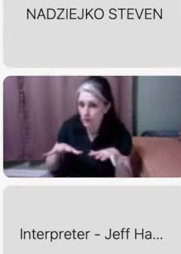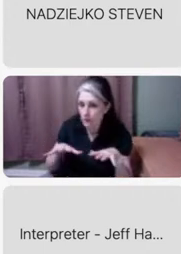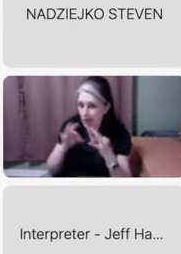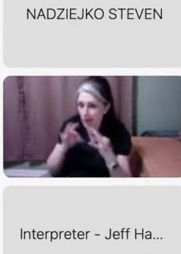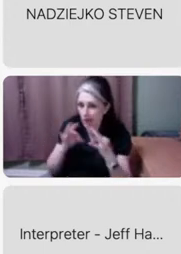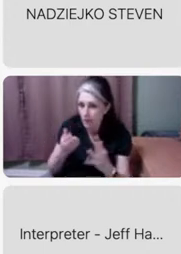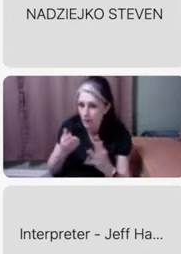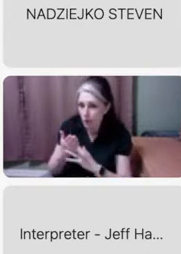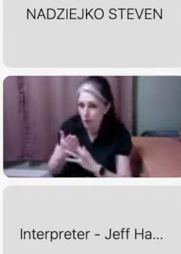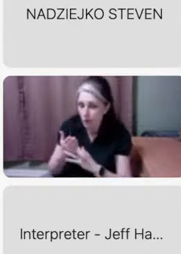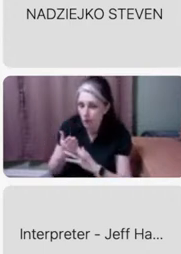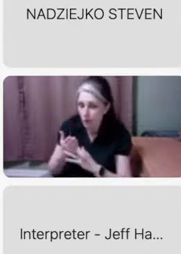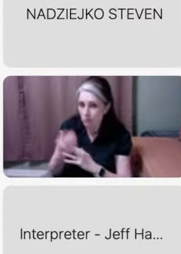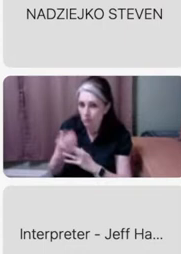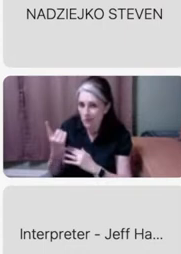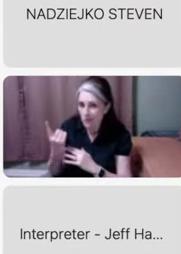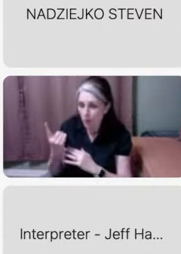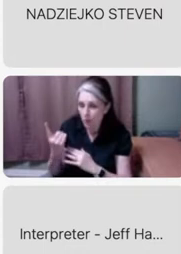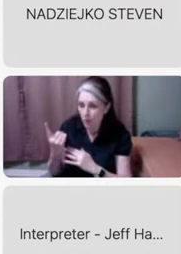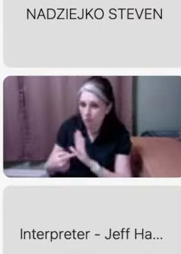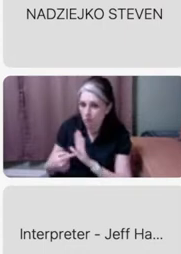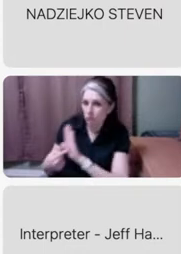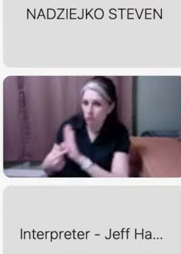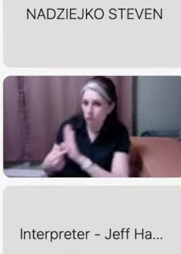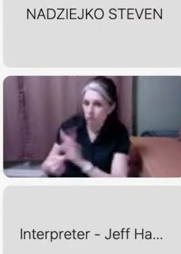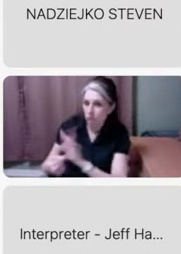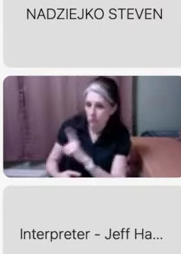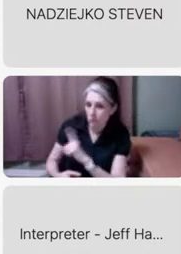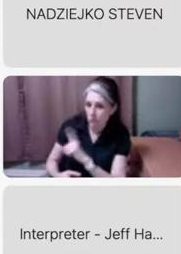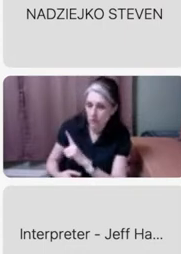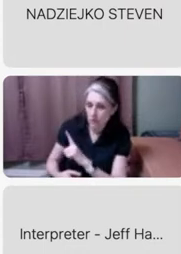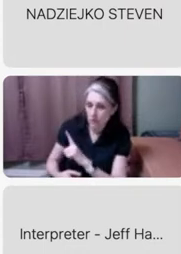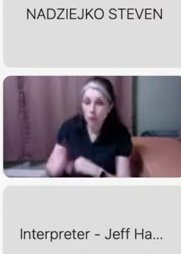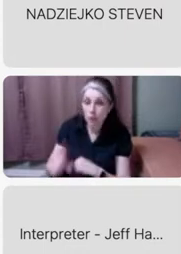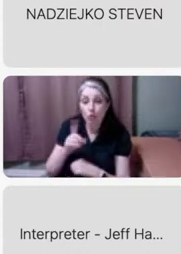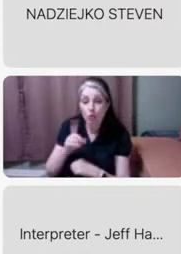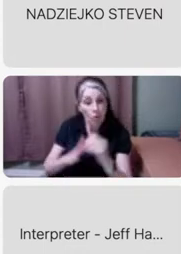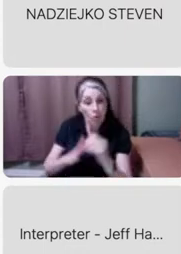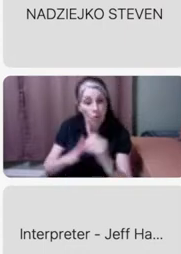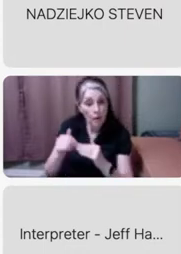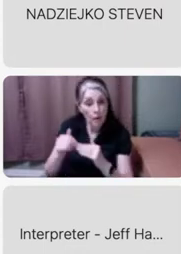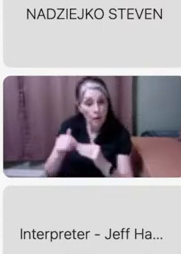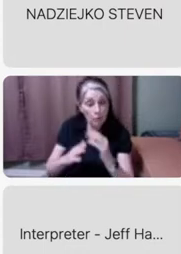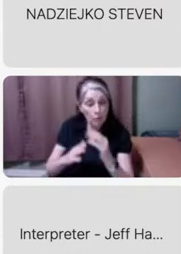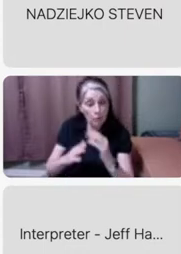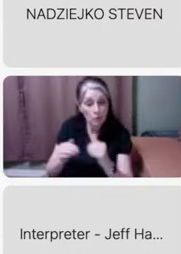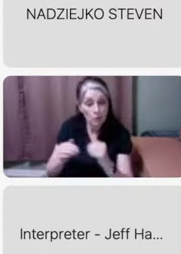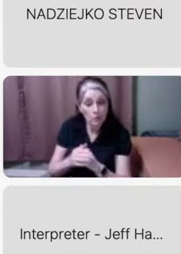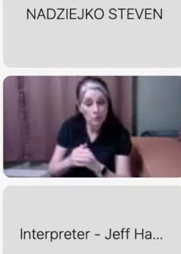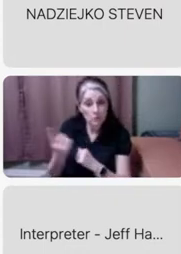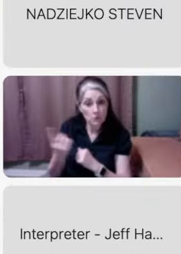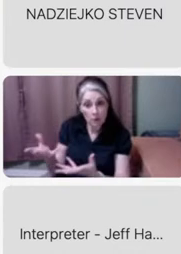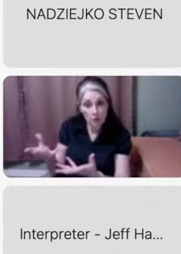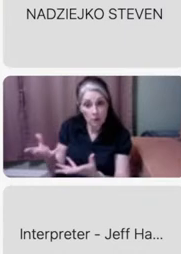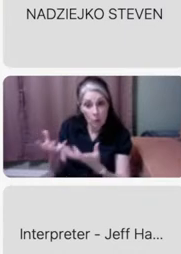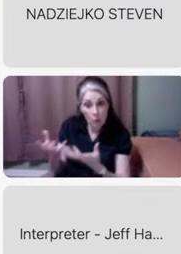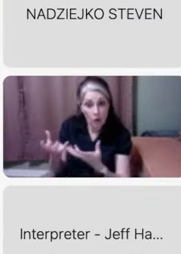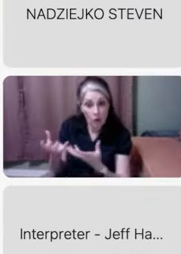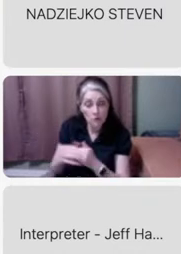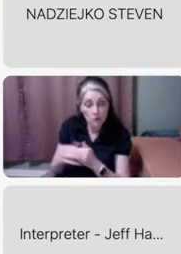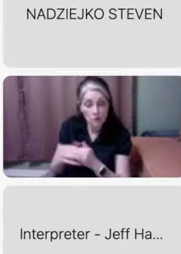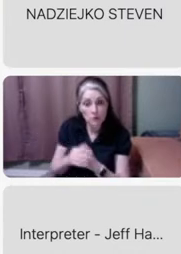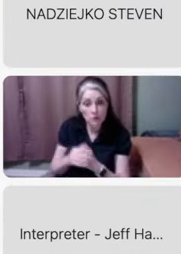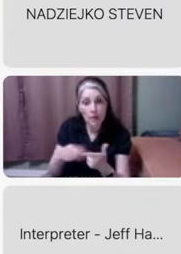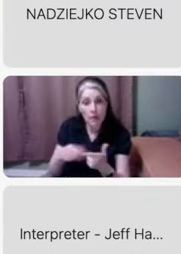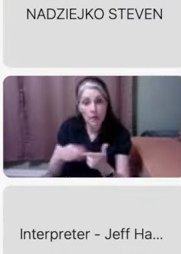i that's the right thing to do um certainly to make sure that they're comfortable um this is something they would want uh and then invite them to be part of the